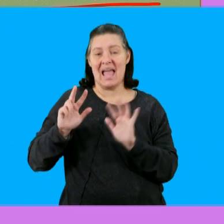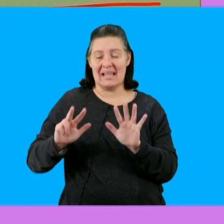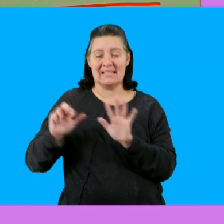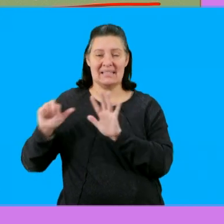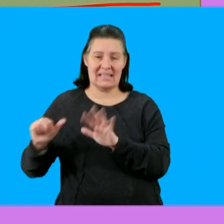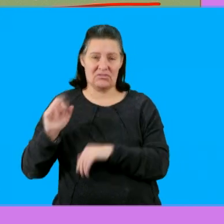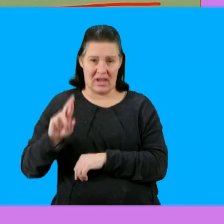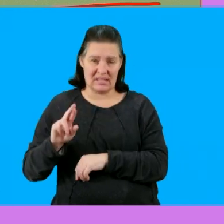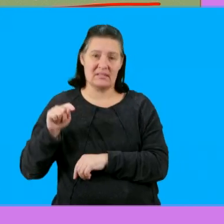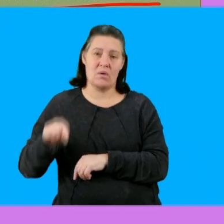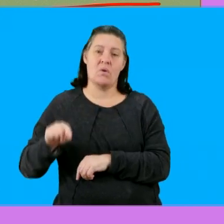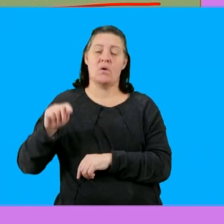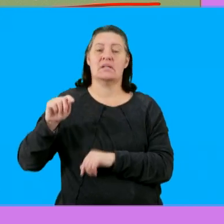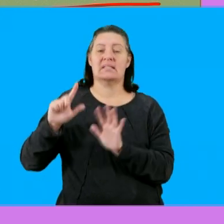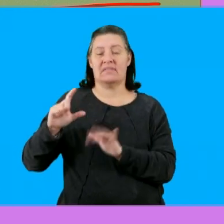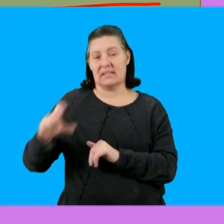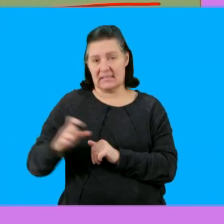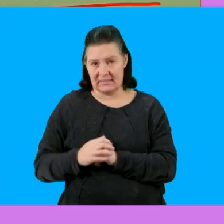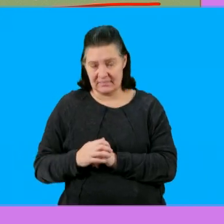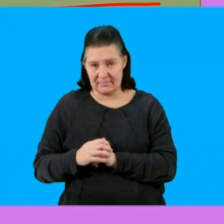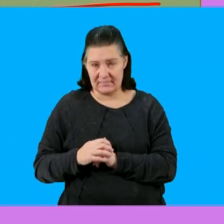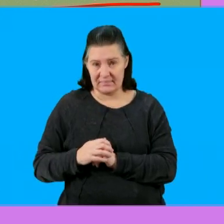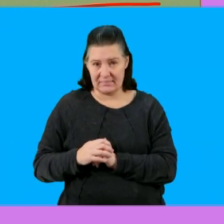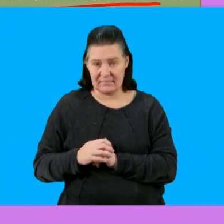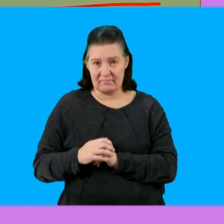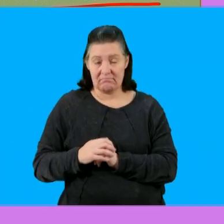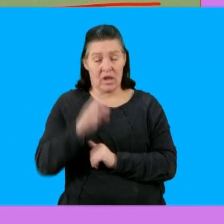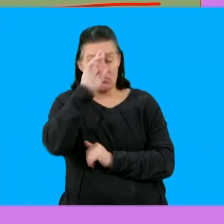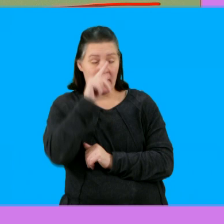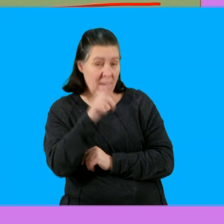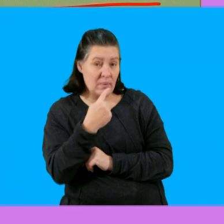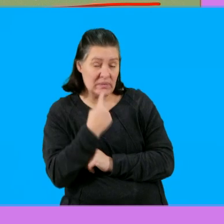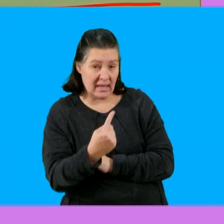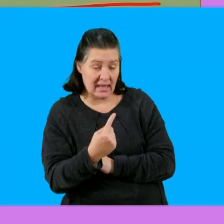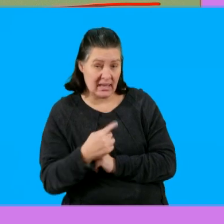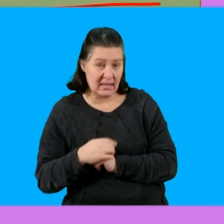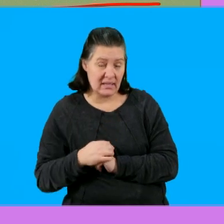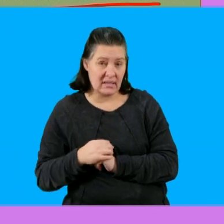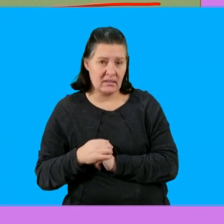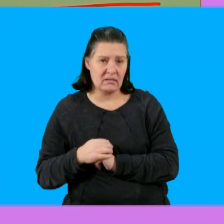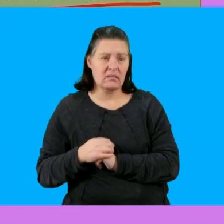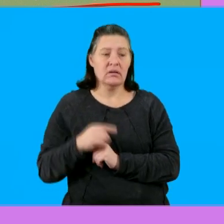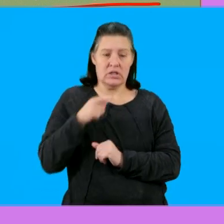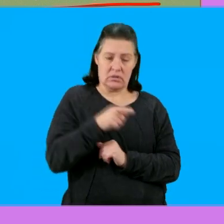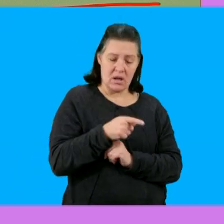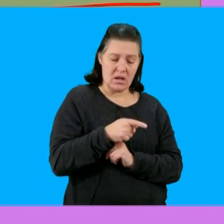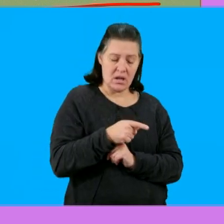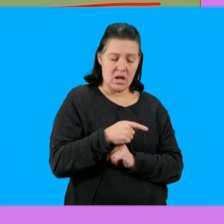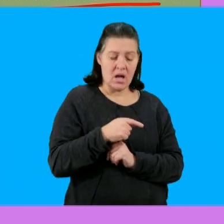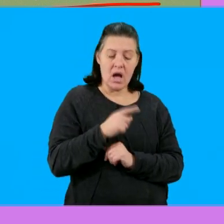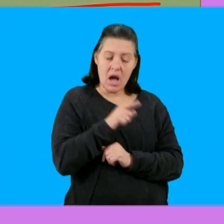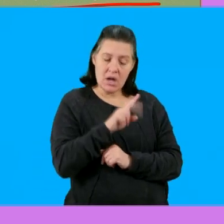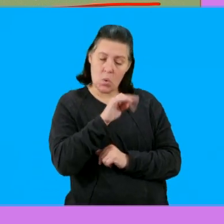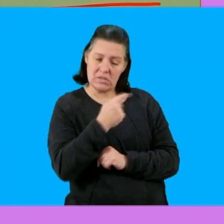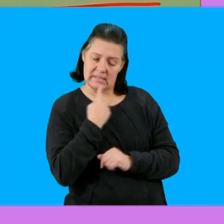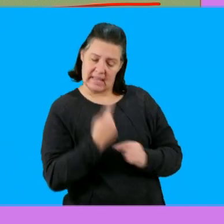10,686 rand and 7 cents. Okay, now remember we are saying she made a statement where